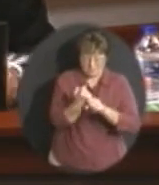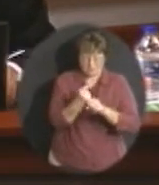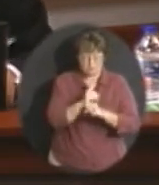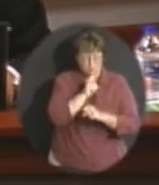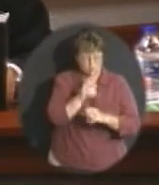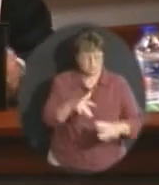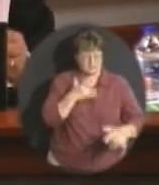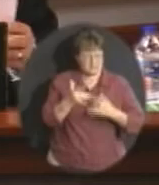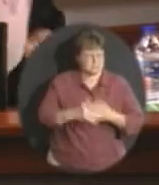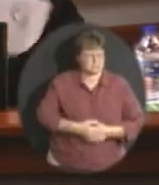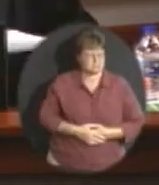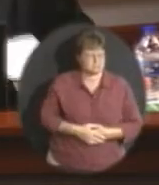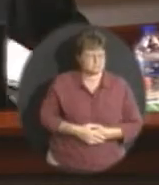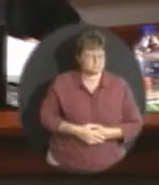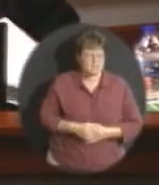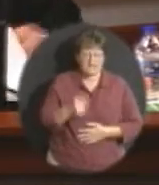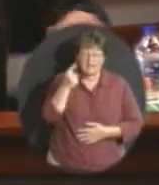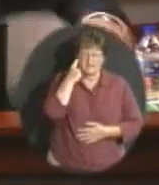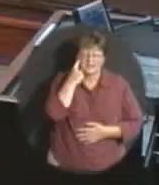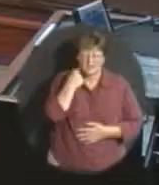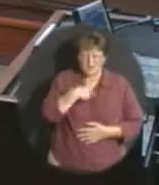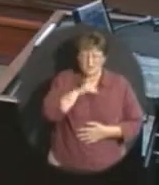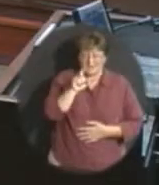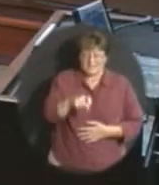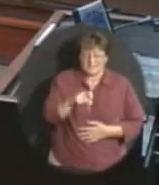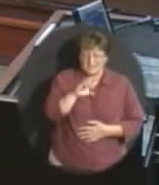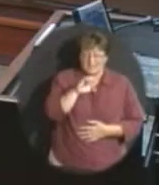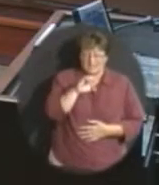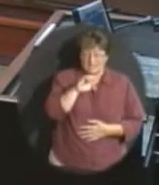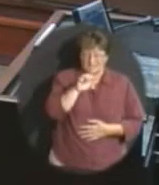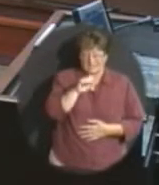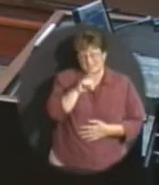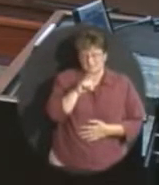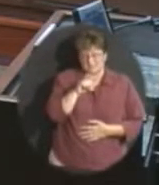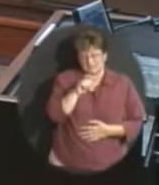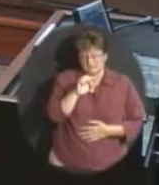All right, I believe we need an executive session tonight, Dr. Berry? We do.